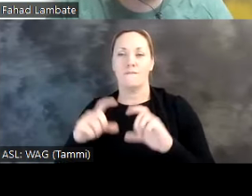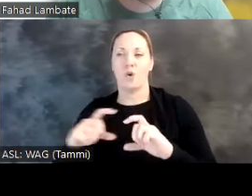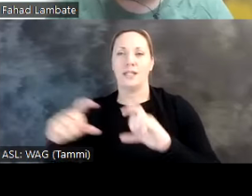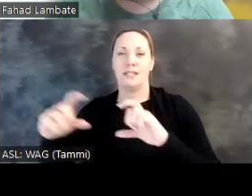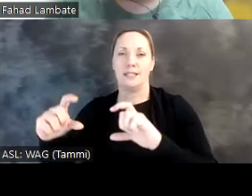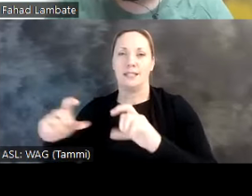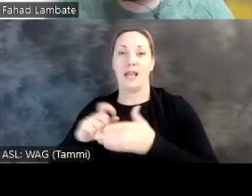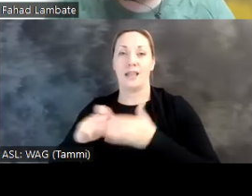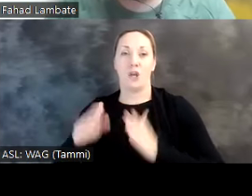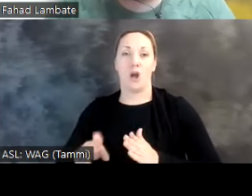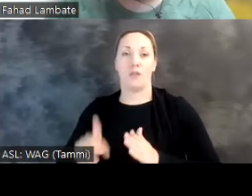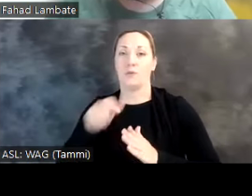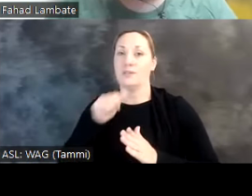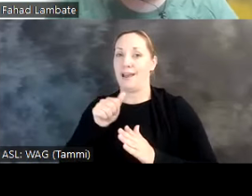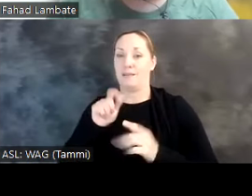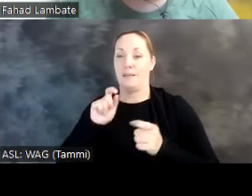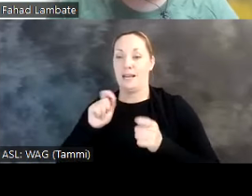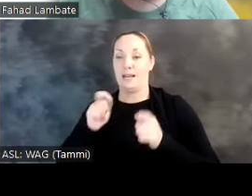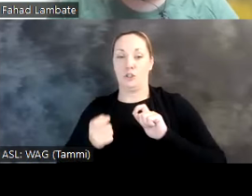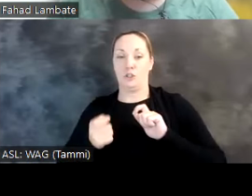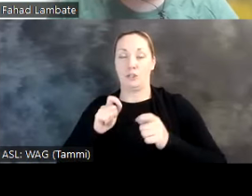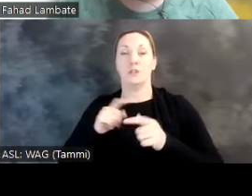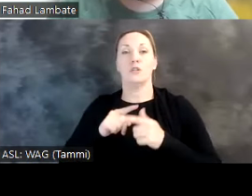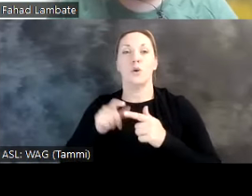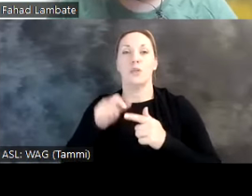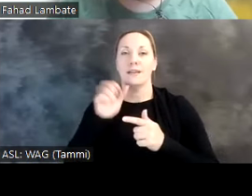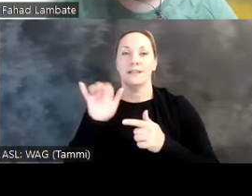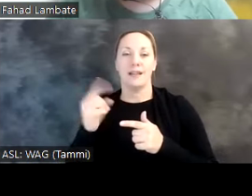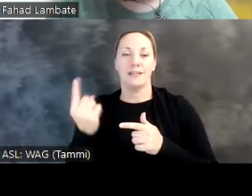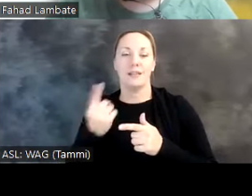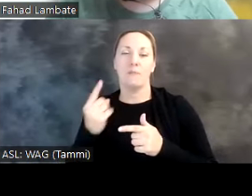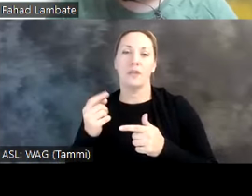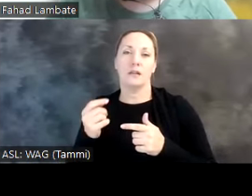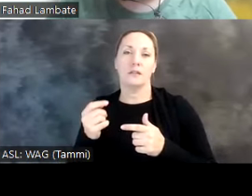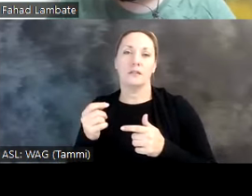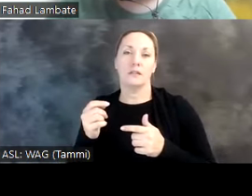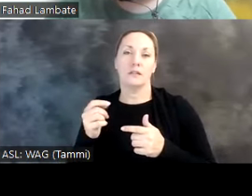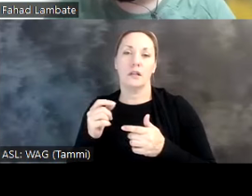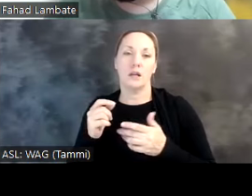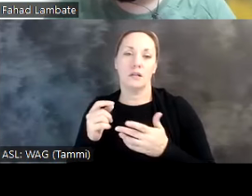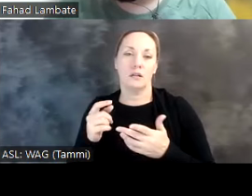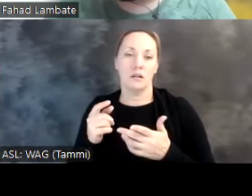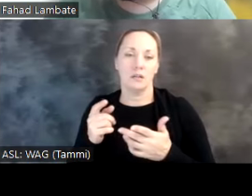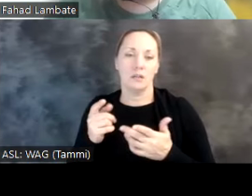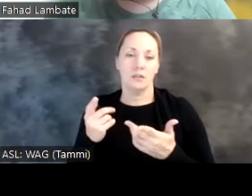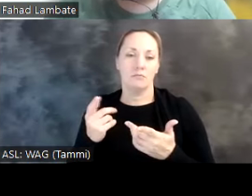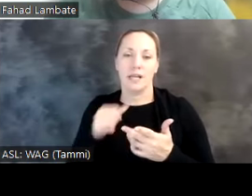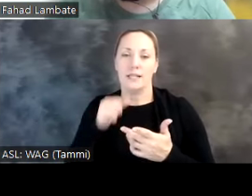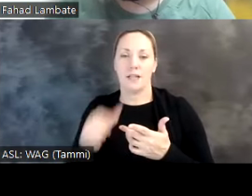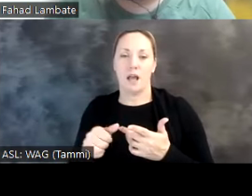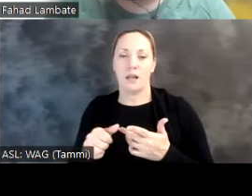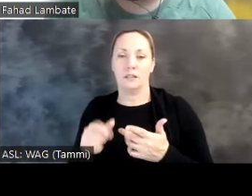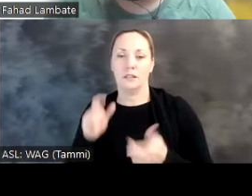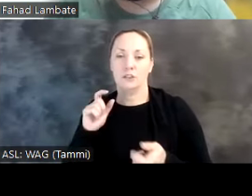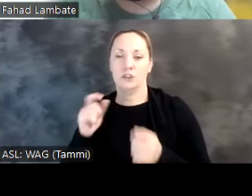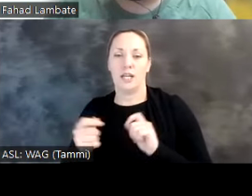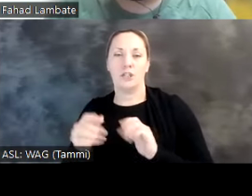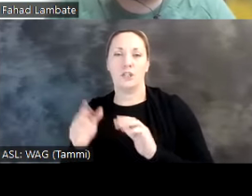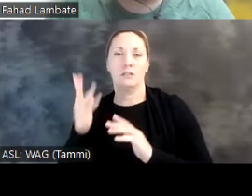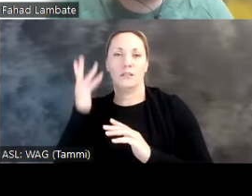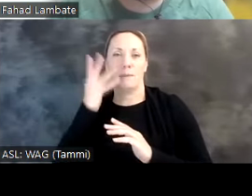any changes. So it's not something which author has deliberately changed the appearance of